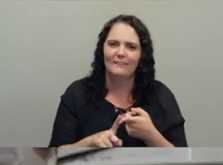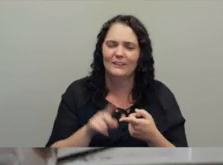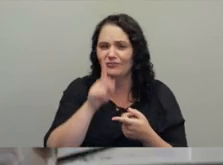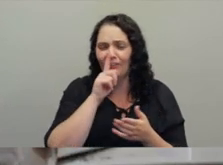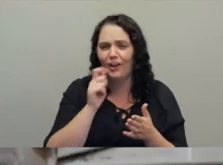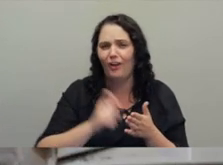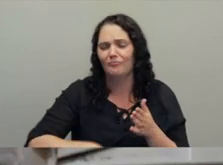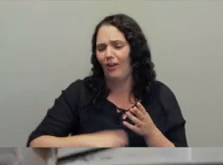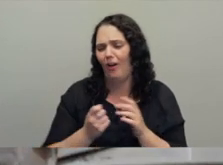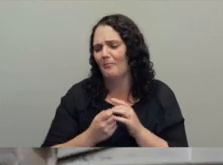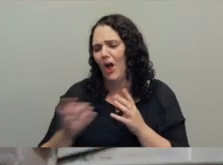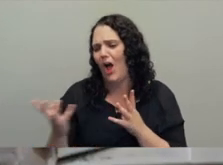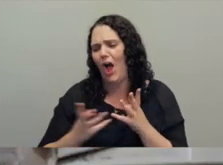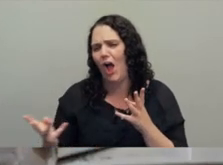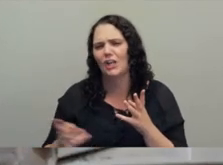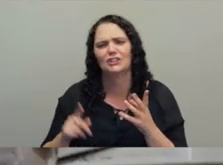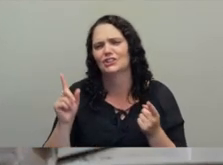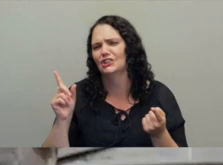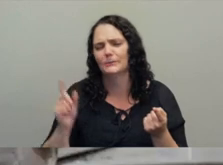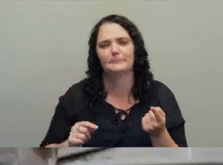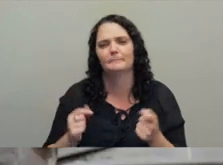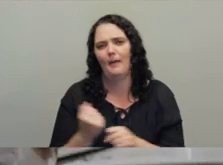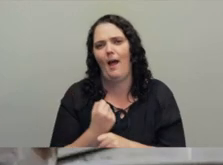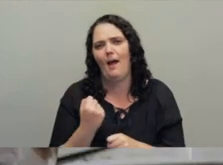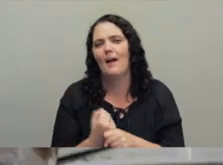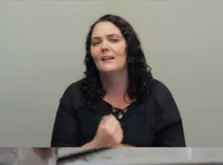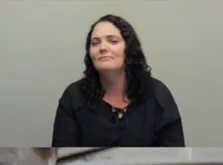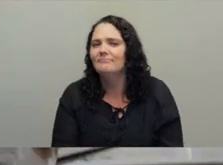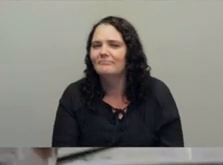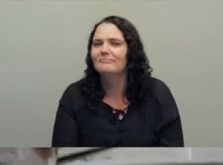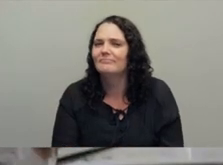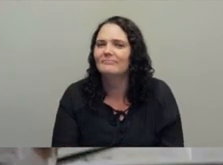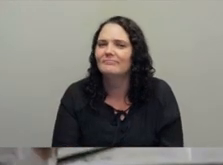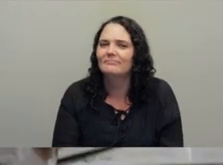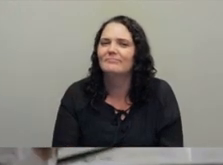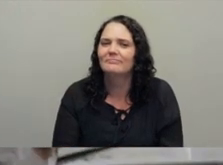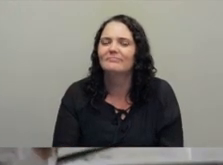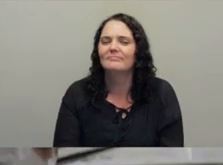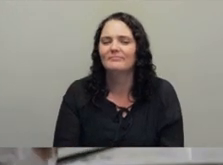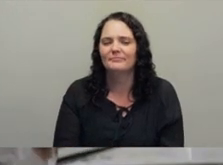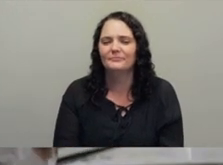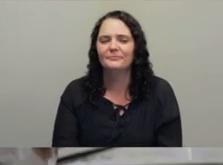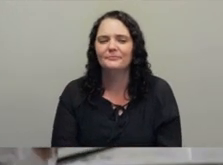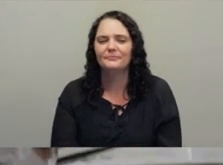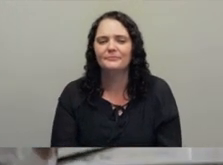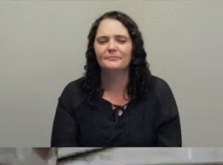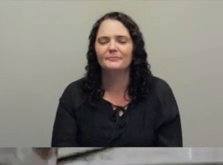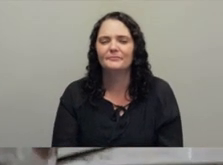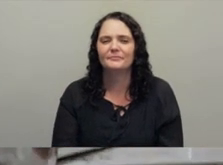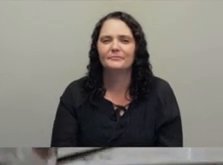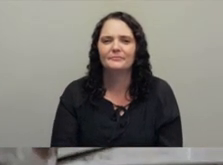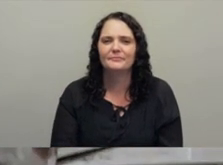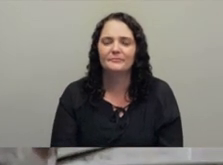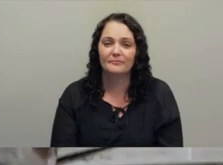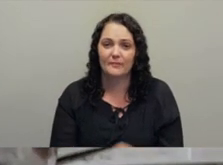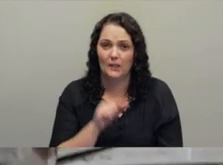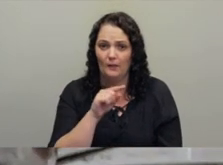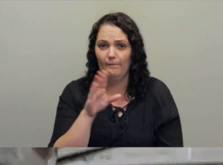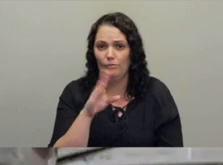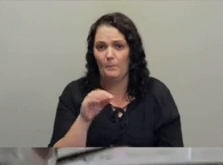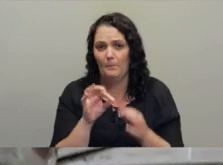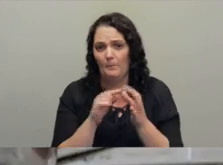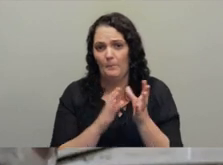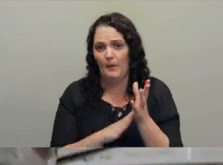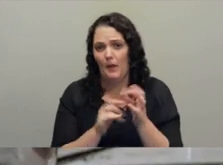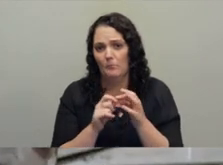couple of bucks and make all the pens you want all day long. I even have one here, I'll hold up, which I made out of a bamboo